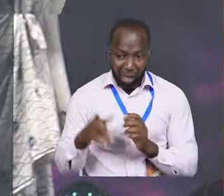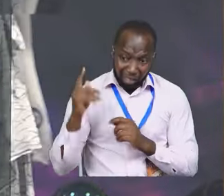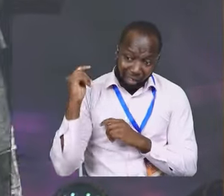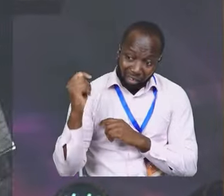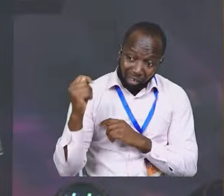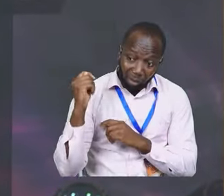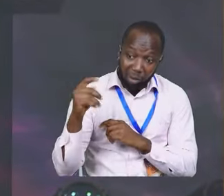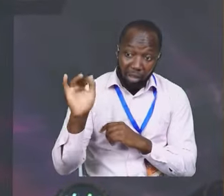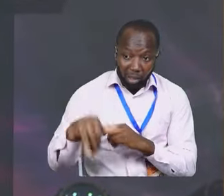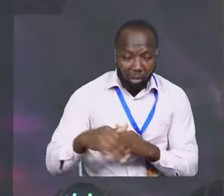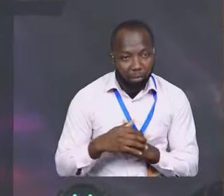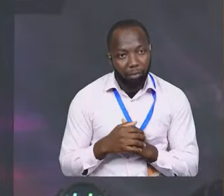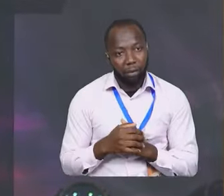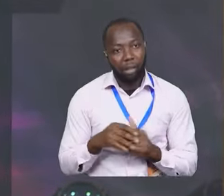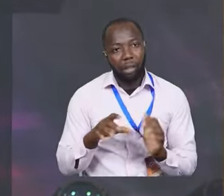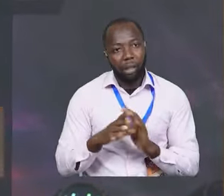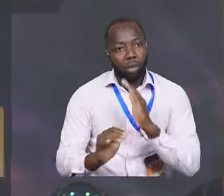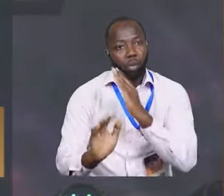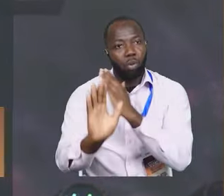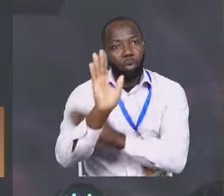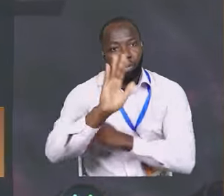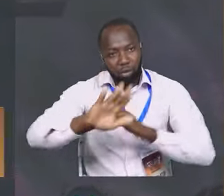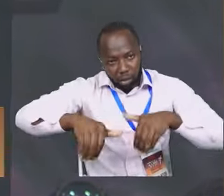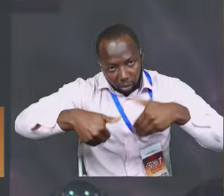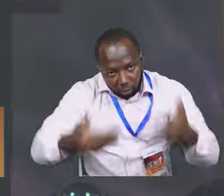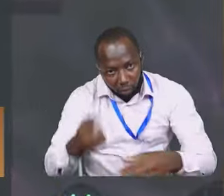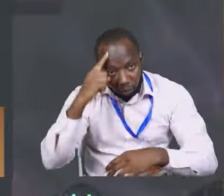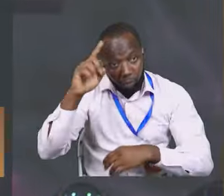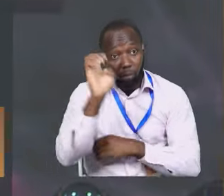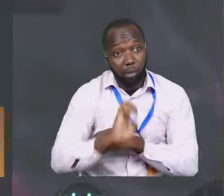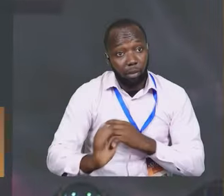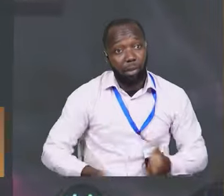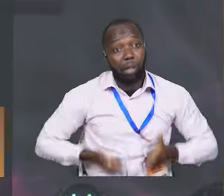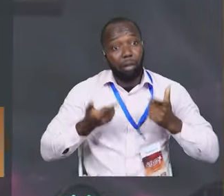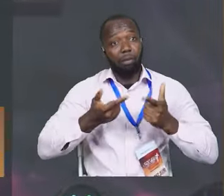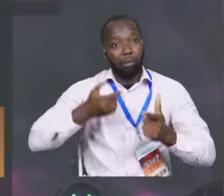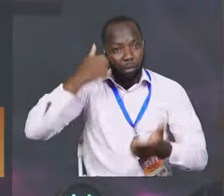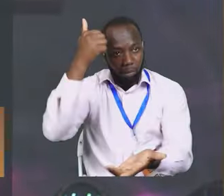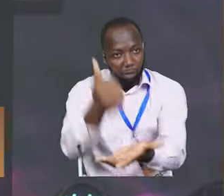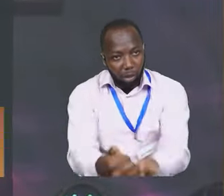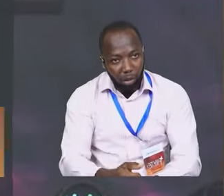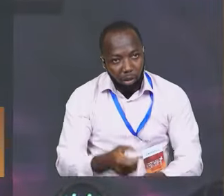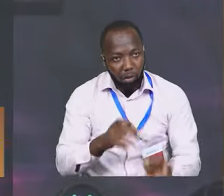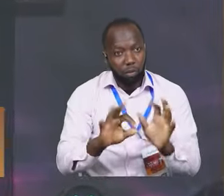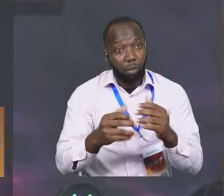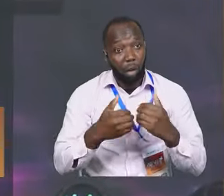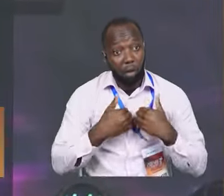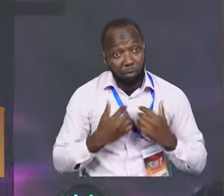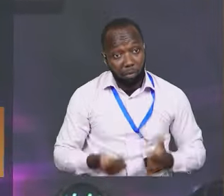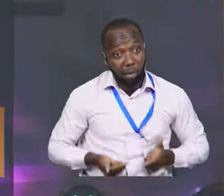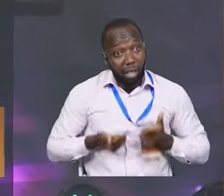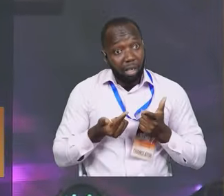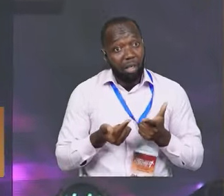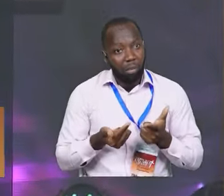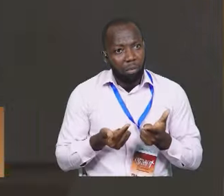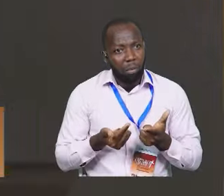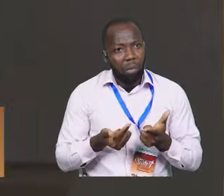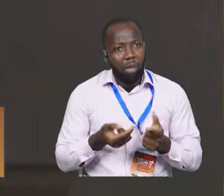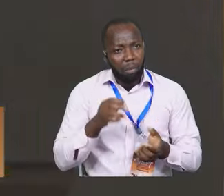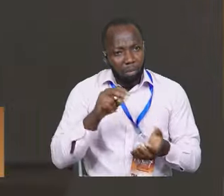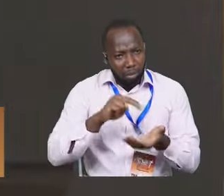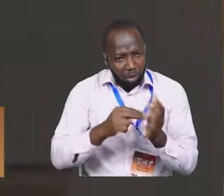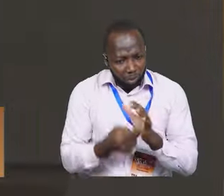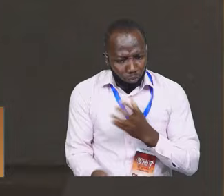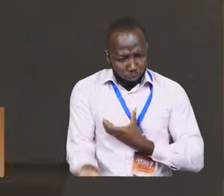This is our testimony. That God has given us eternal life. We have life. It